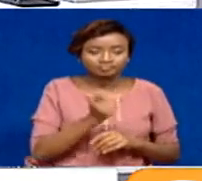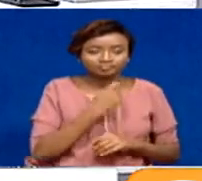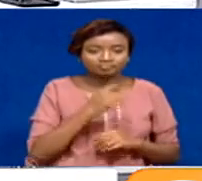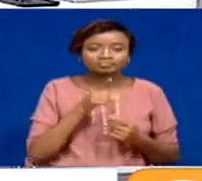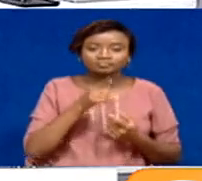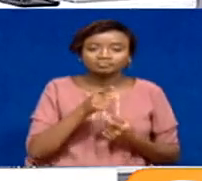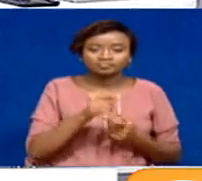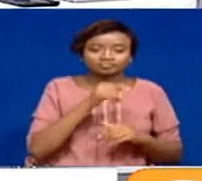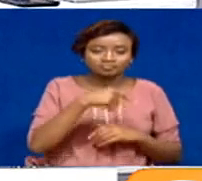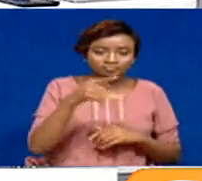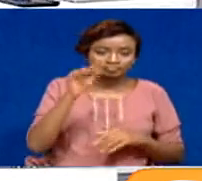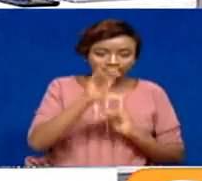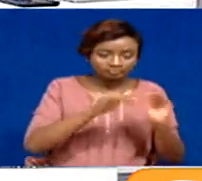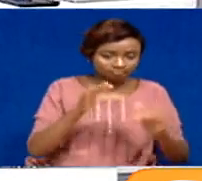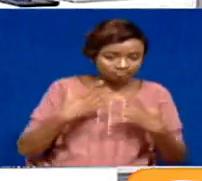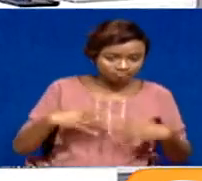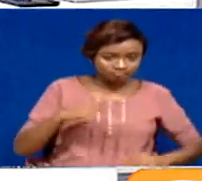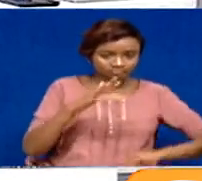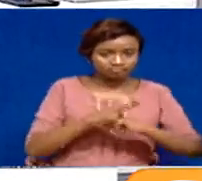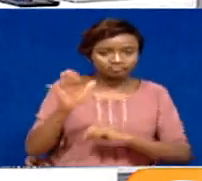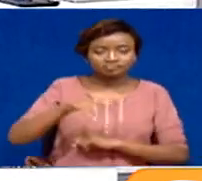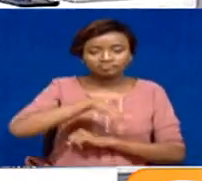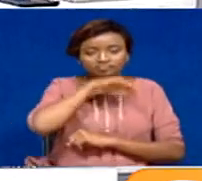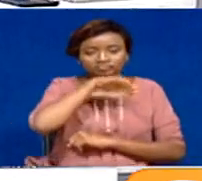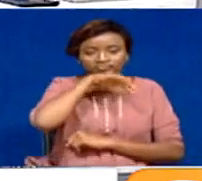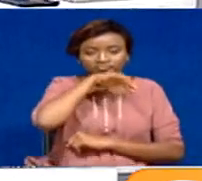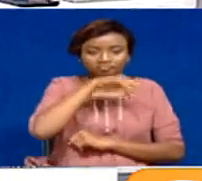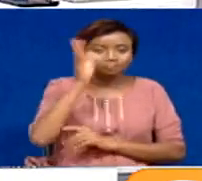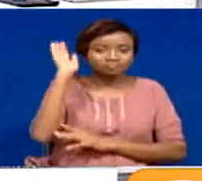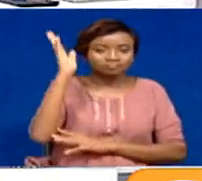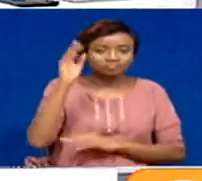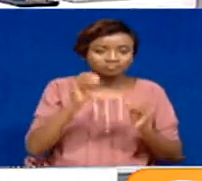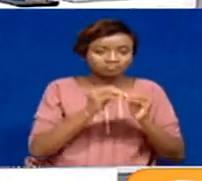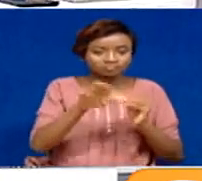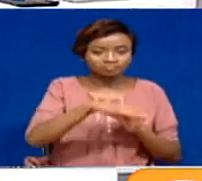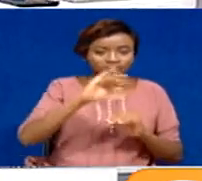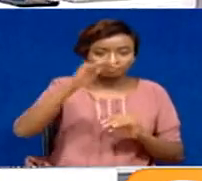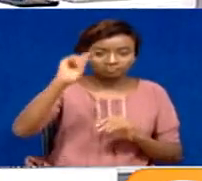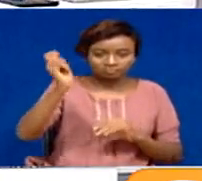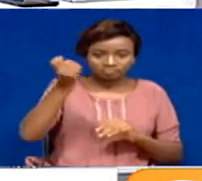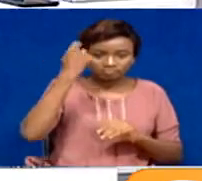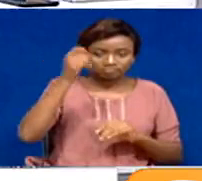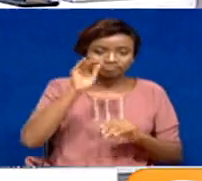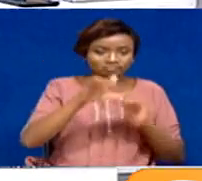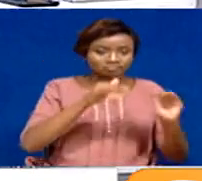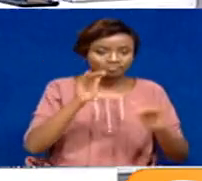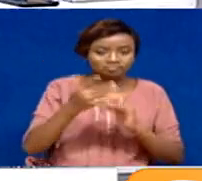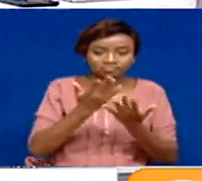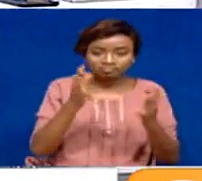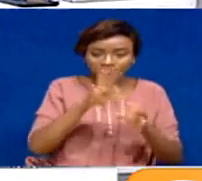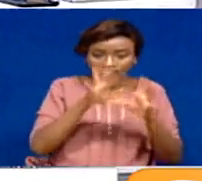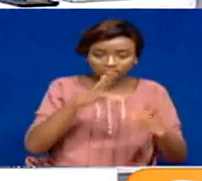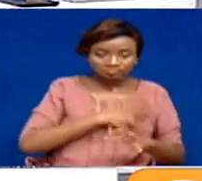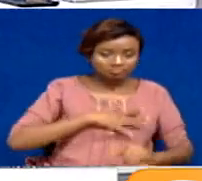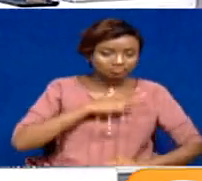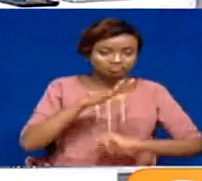where she drummed up the support for presidential flag bearer Raila Odinga. Addressing a series of rallies, the NARC Kenya leader called on Mount Kenya voters to